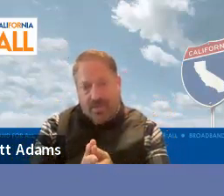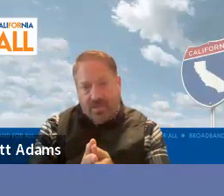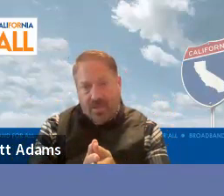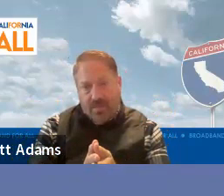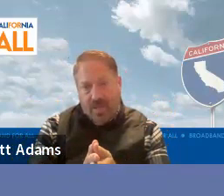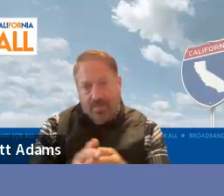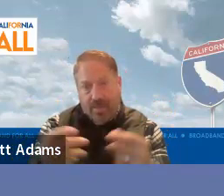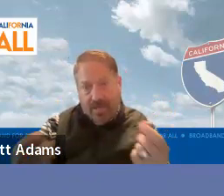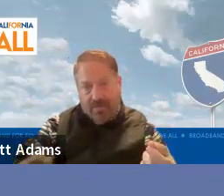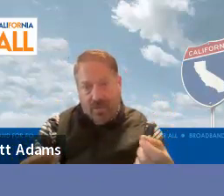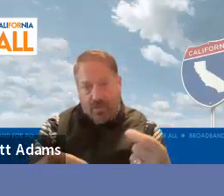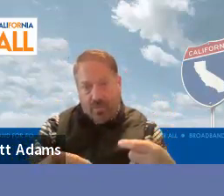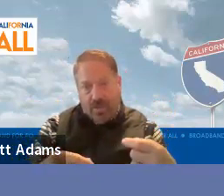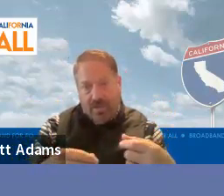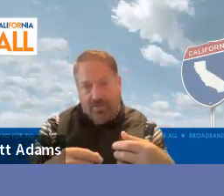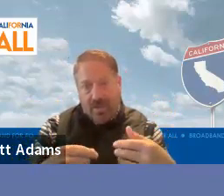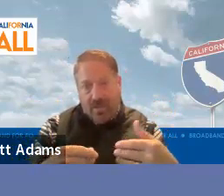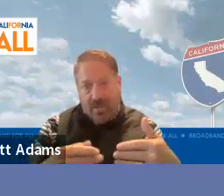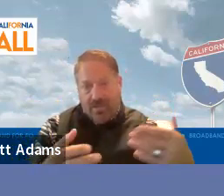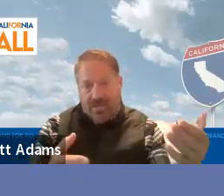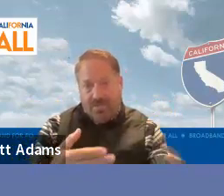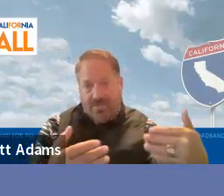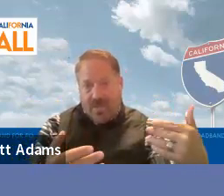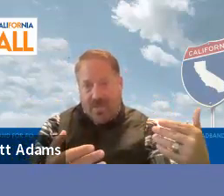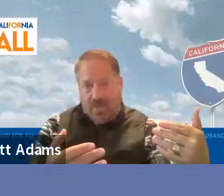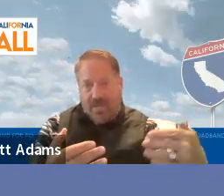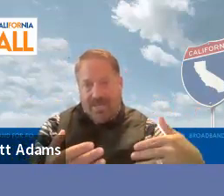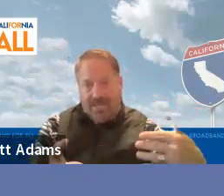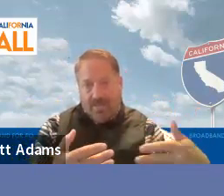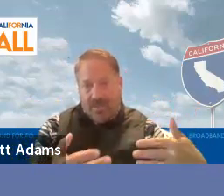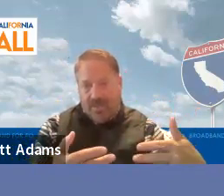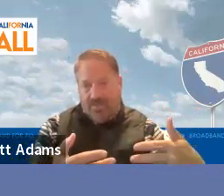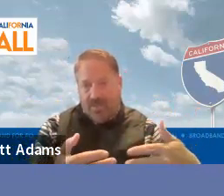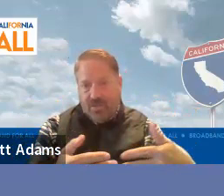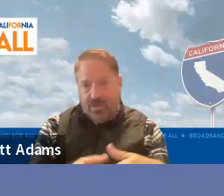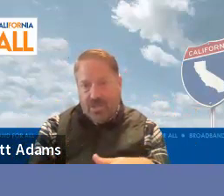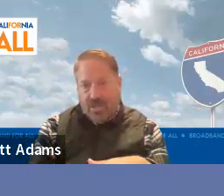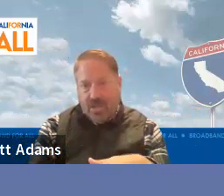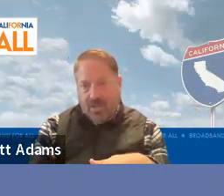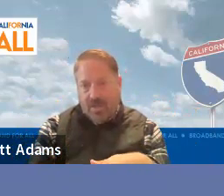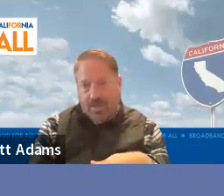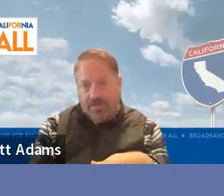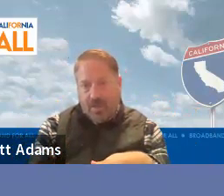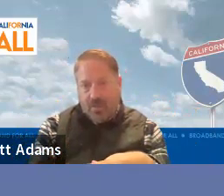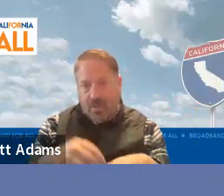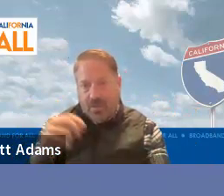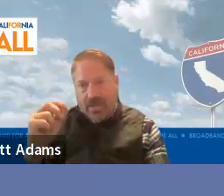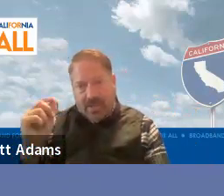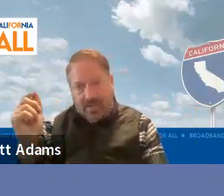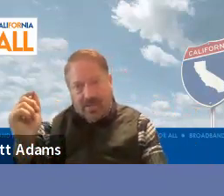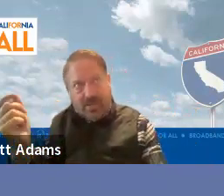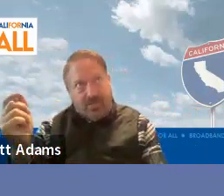thanks to many of you who provided feedback on this, these accessibility features